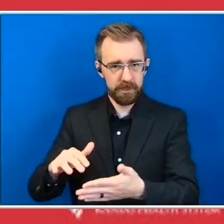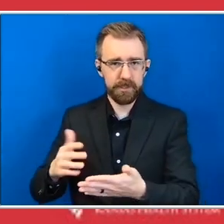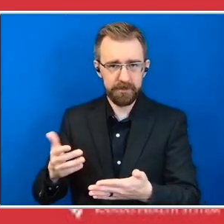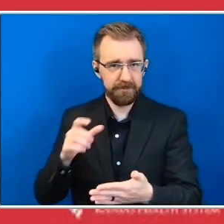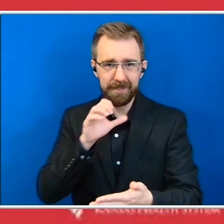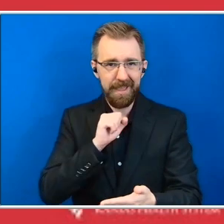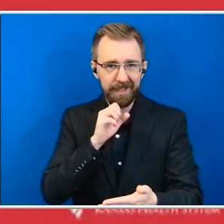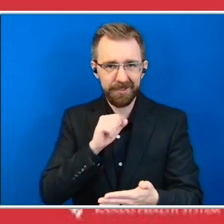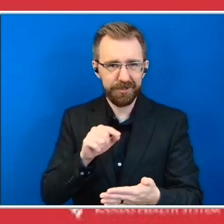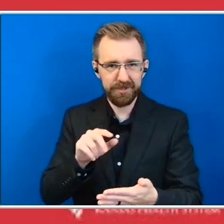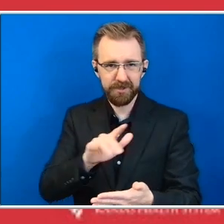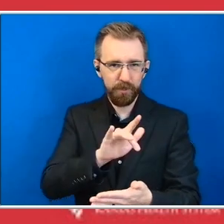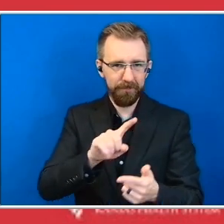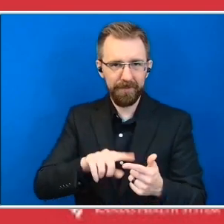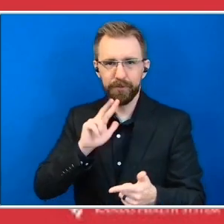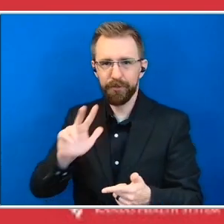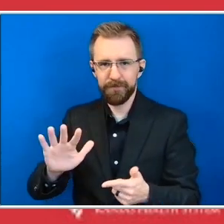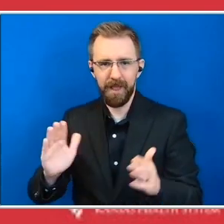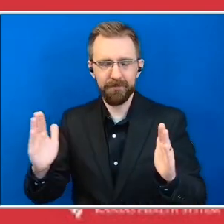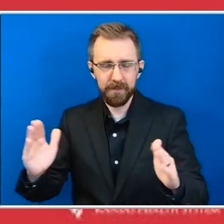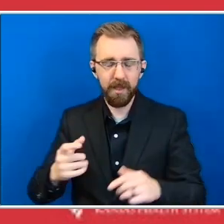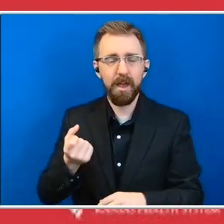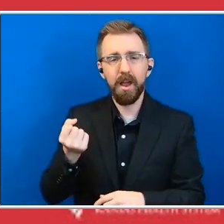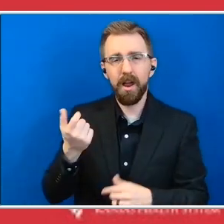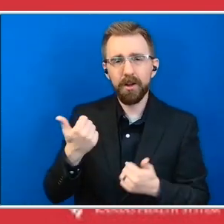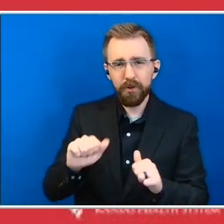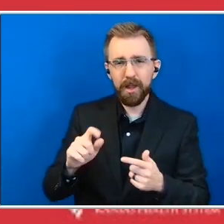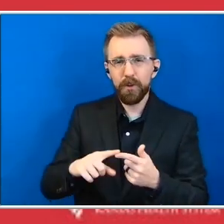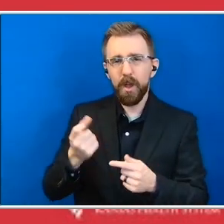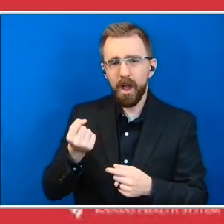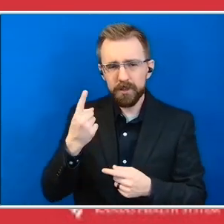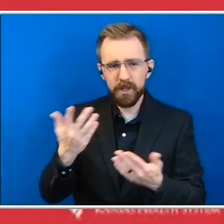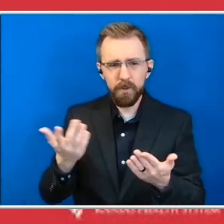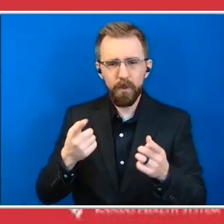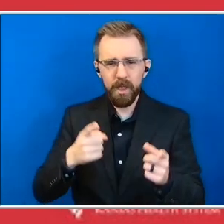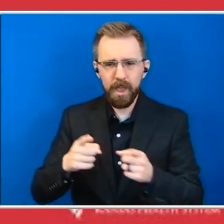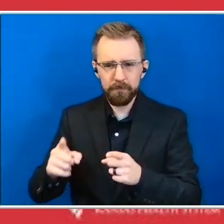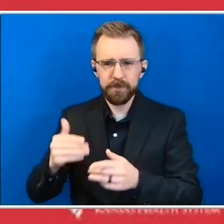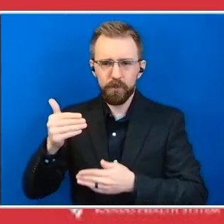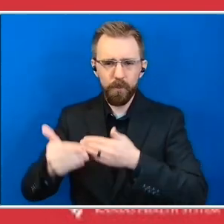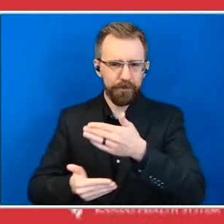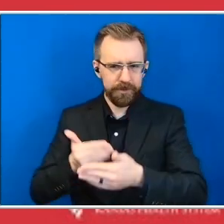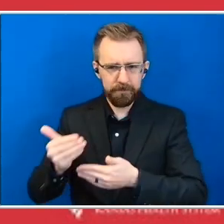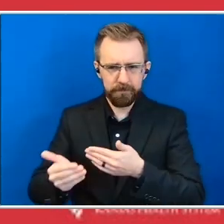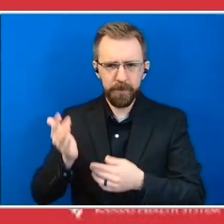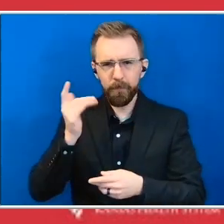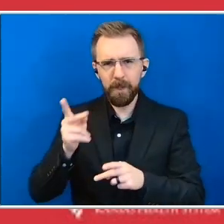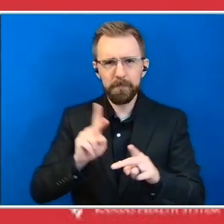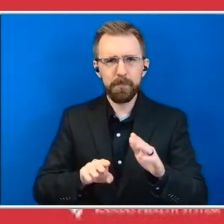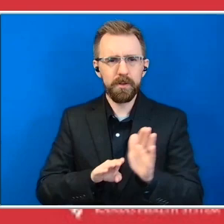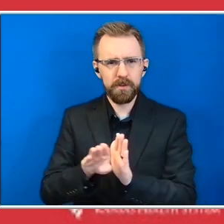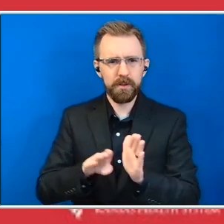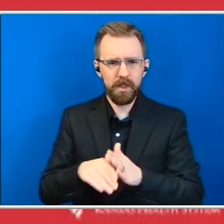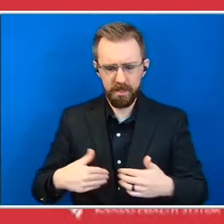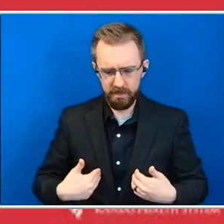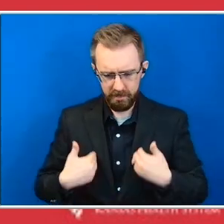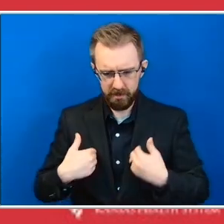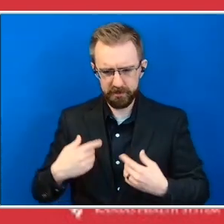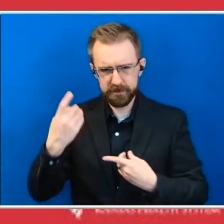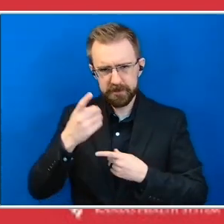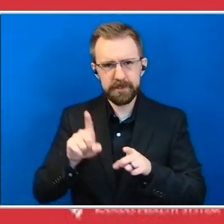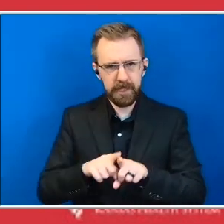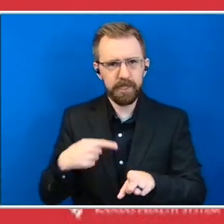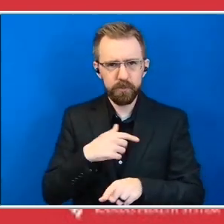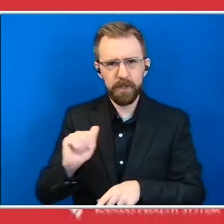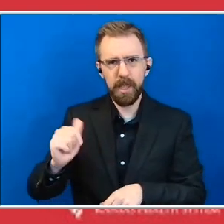we're trying to do is understand what happens over time. Why do people develop lung disease as we age? And we